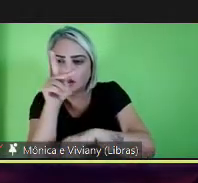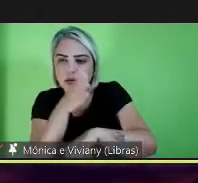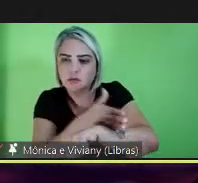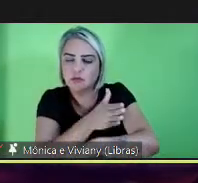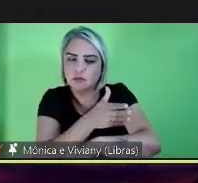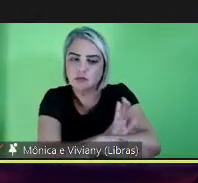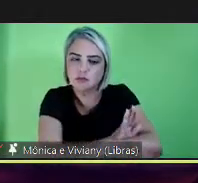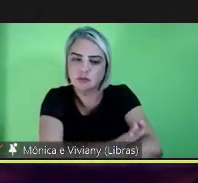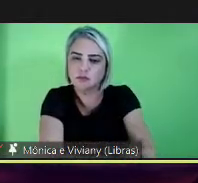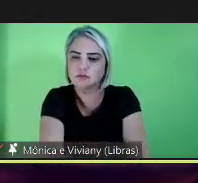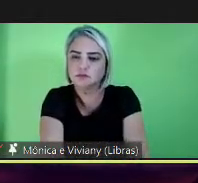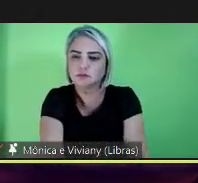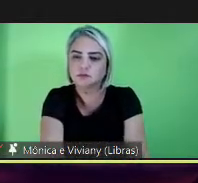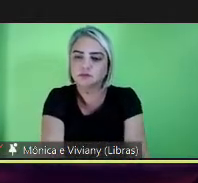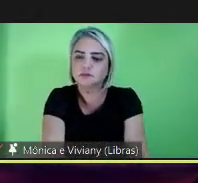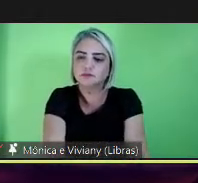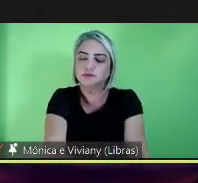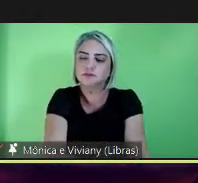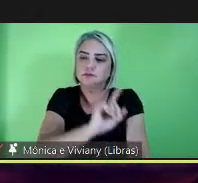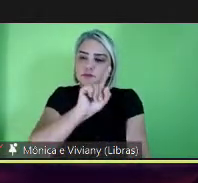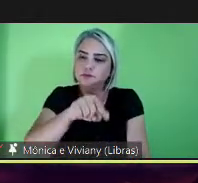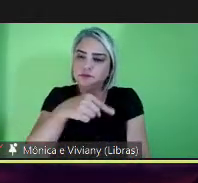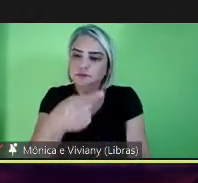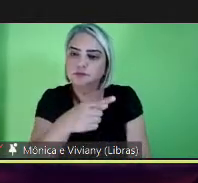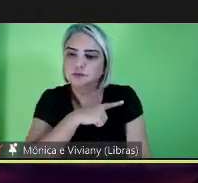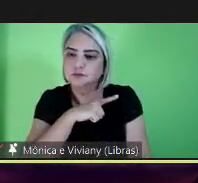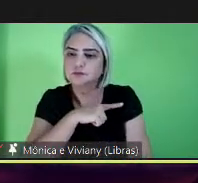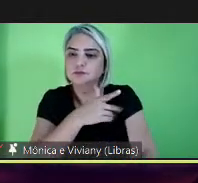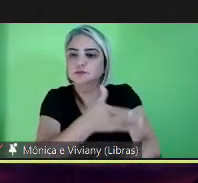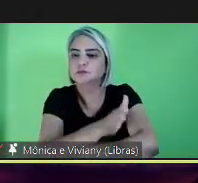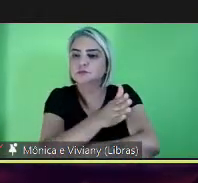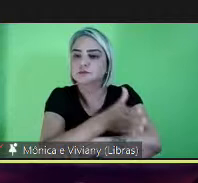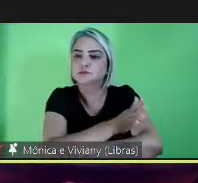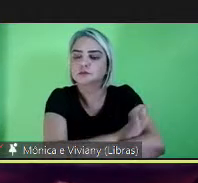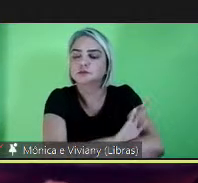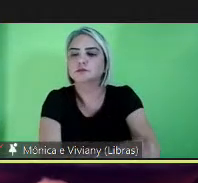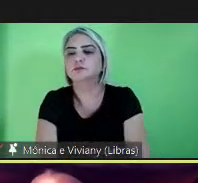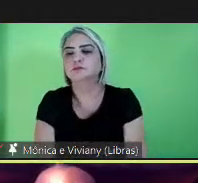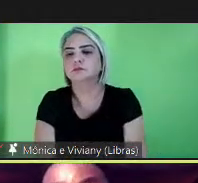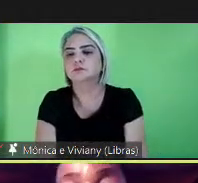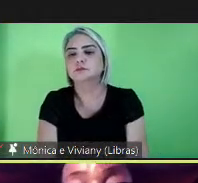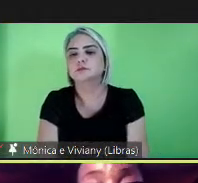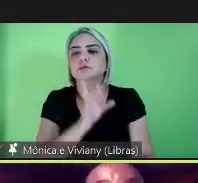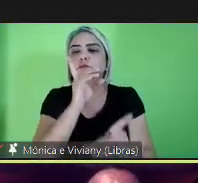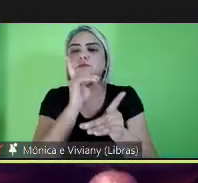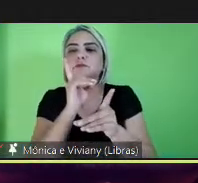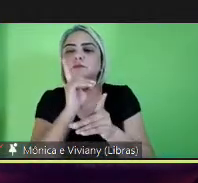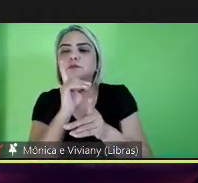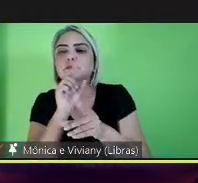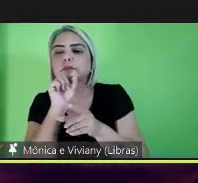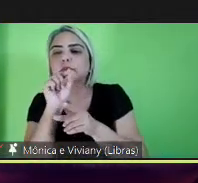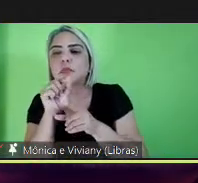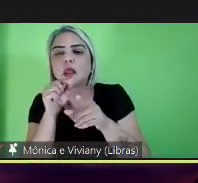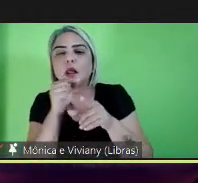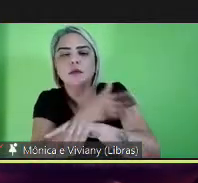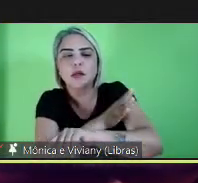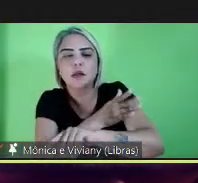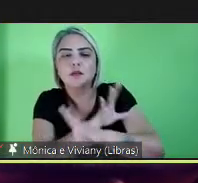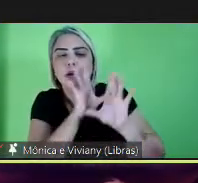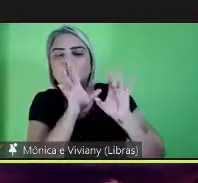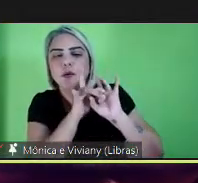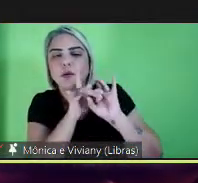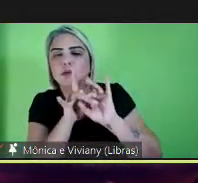And then there's training. There's training that we can contextualize and use.